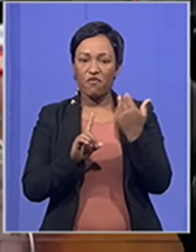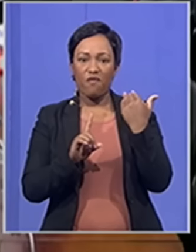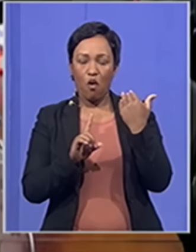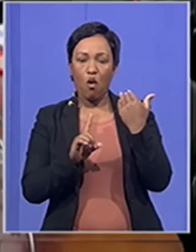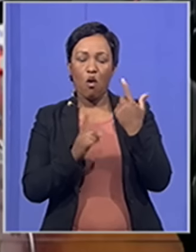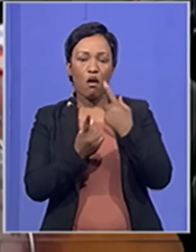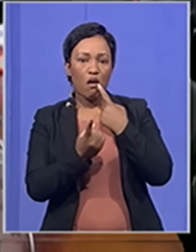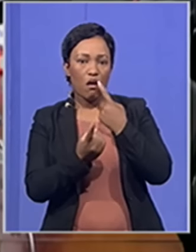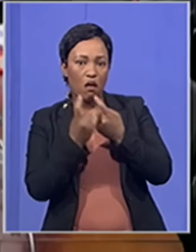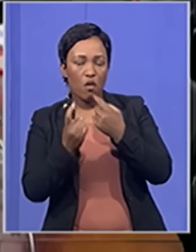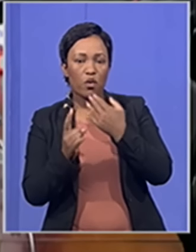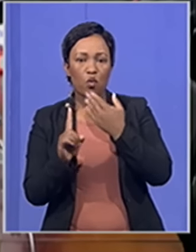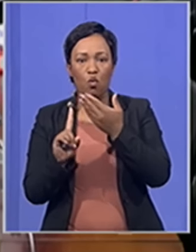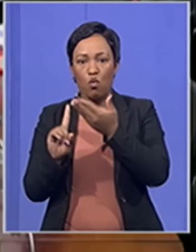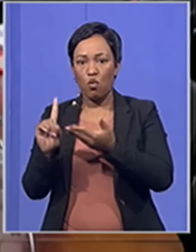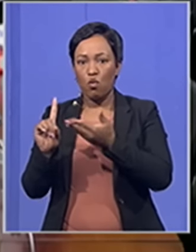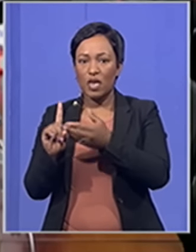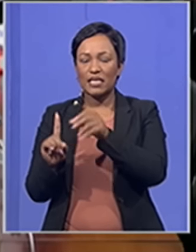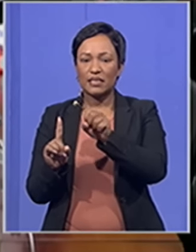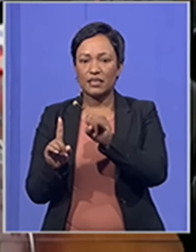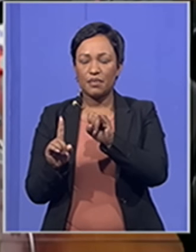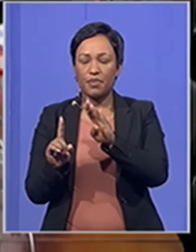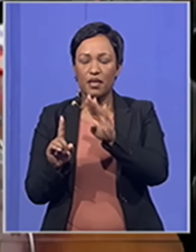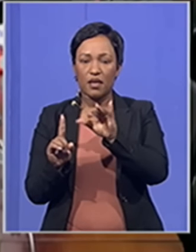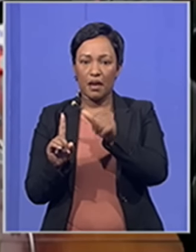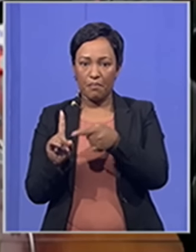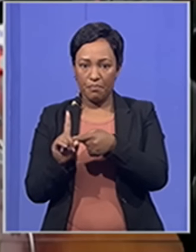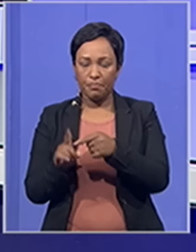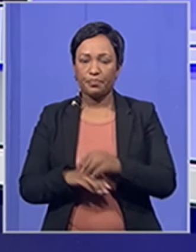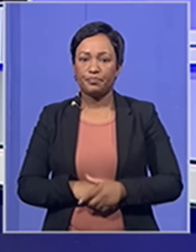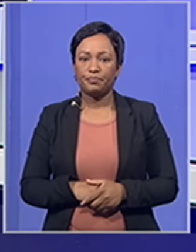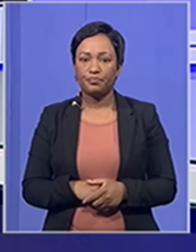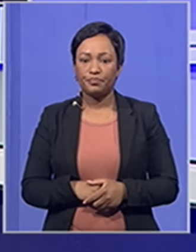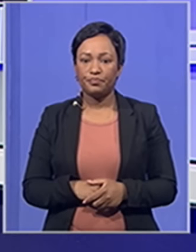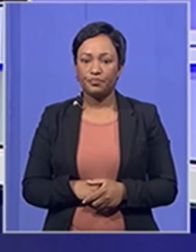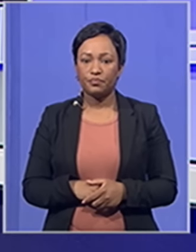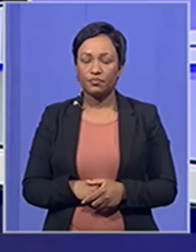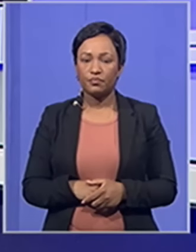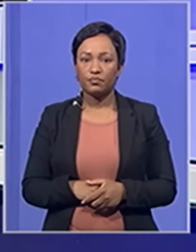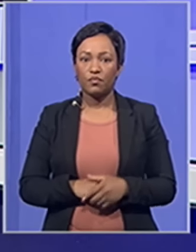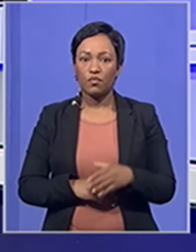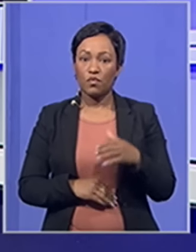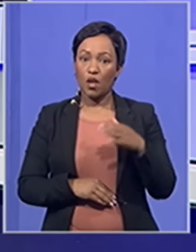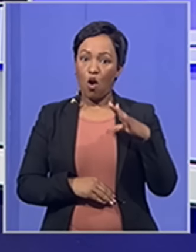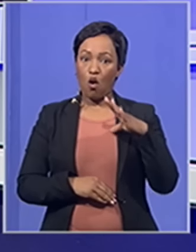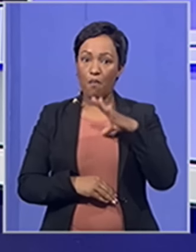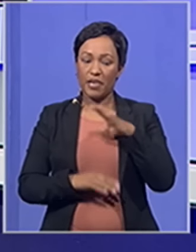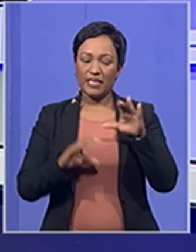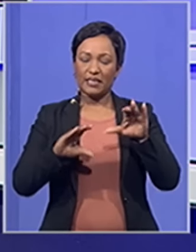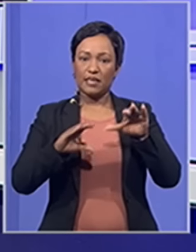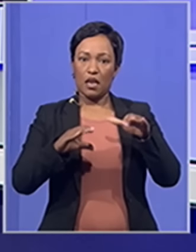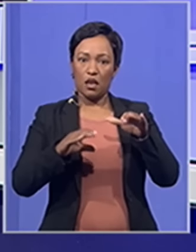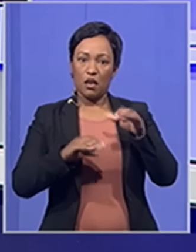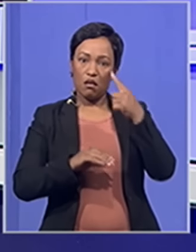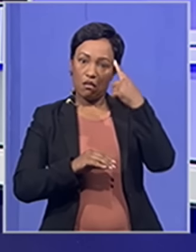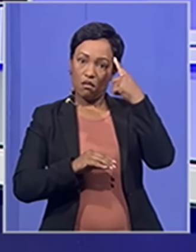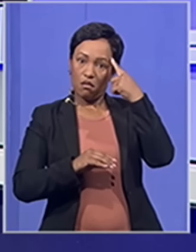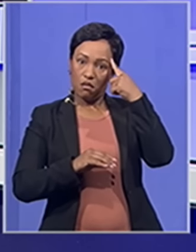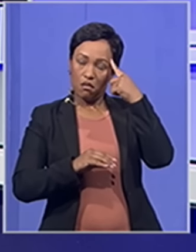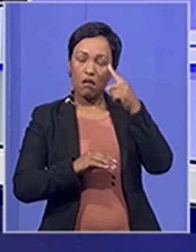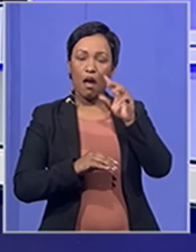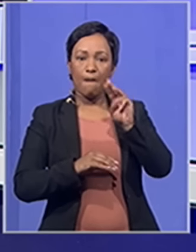ngongorego kgatlhanong le Sibiya. You called me. Komishini ya Madlanga e batlisisa magatwe